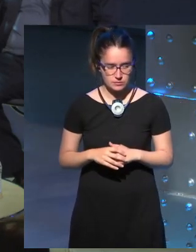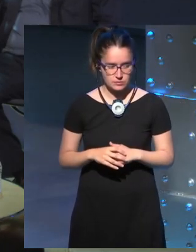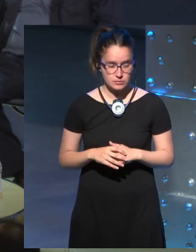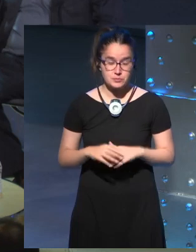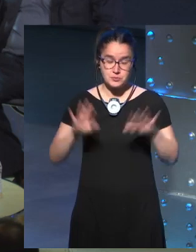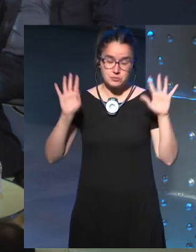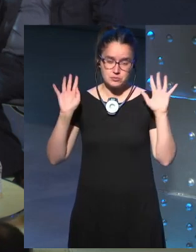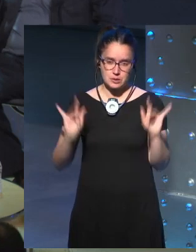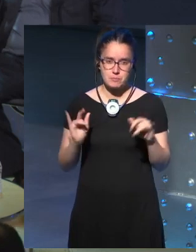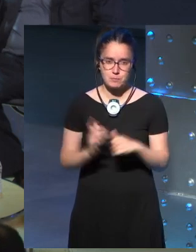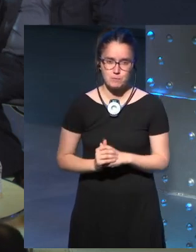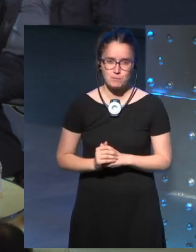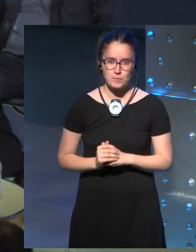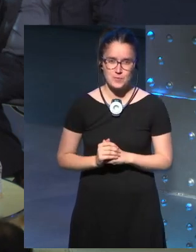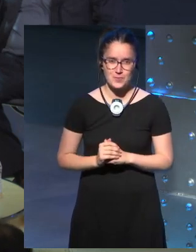Yes.